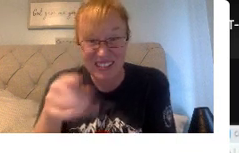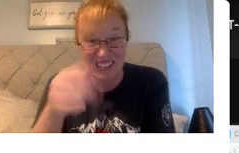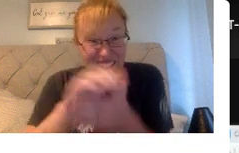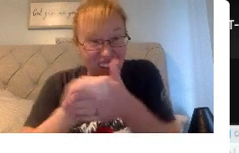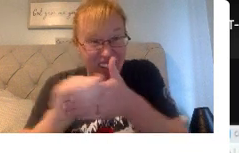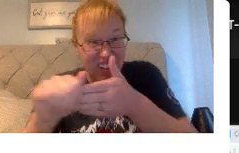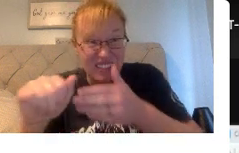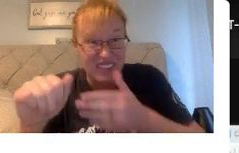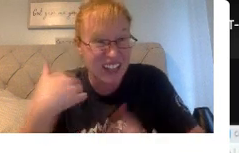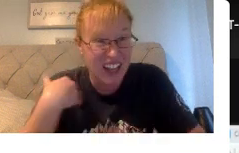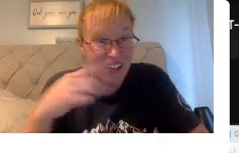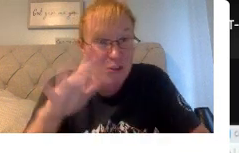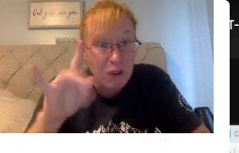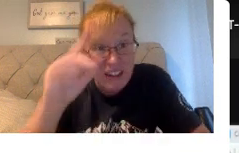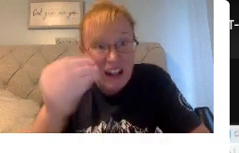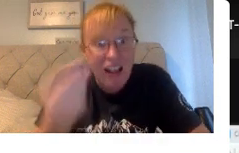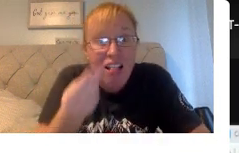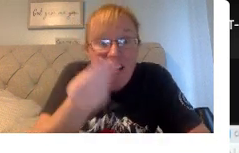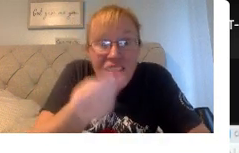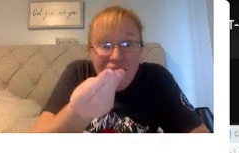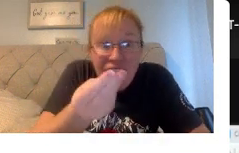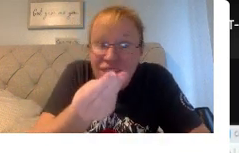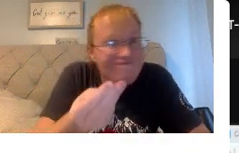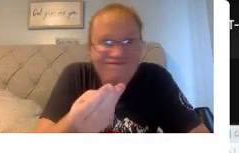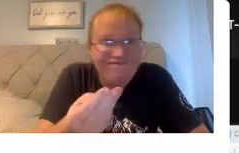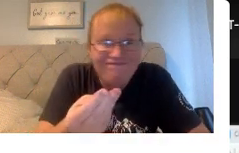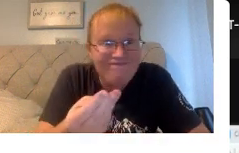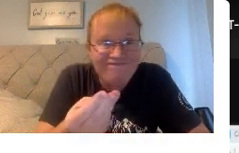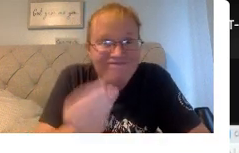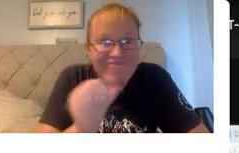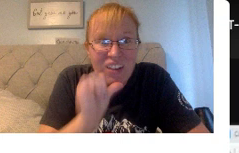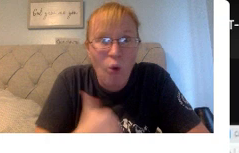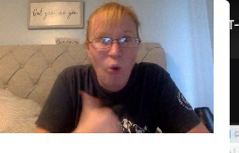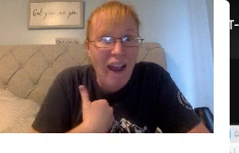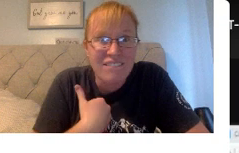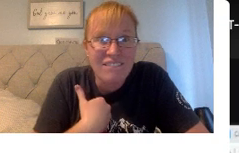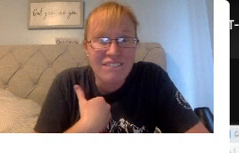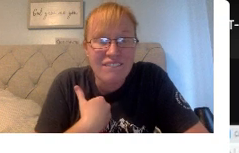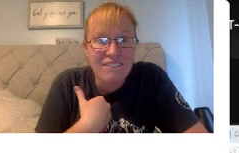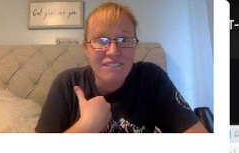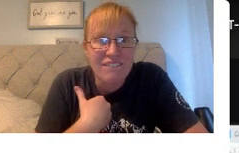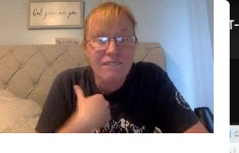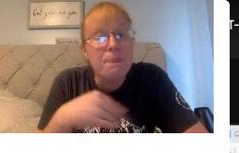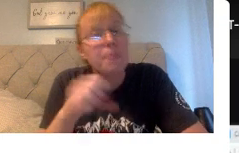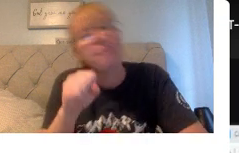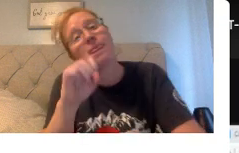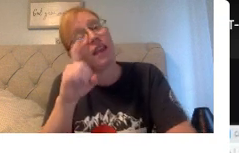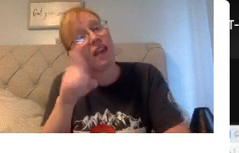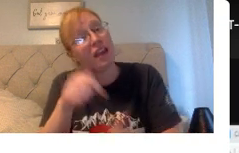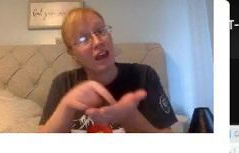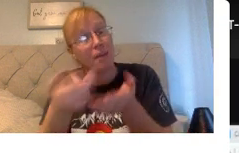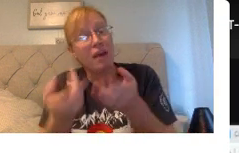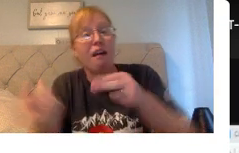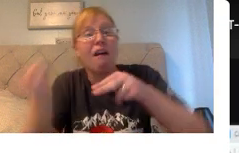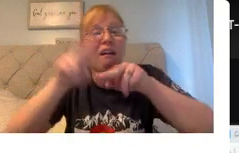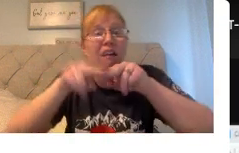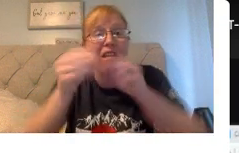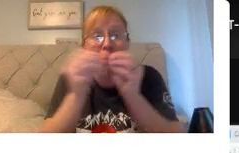Do I just have a quarter that I can hand over to them? I don't, do I? So I have to pay more